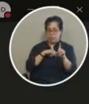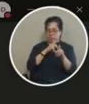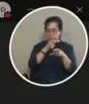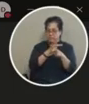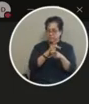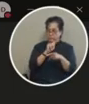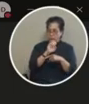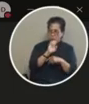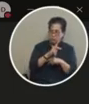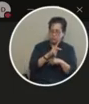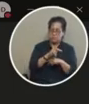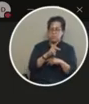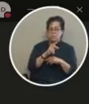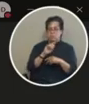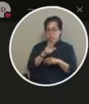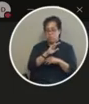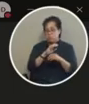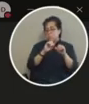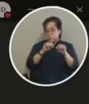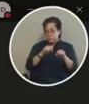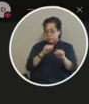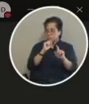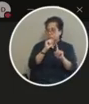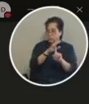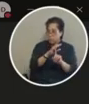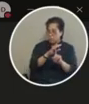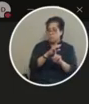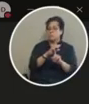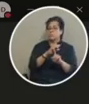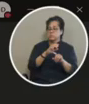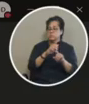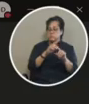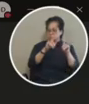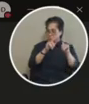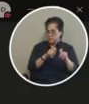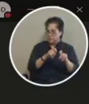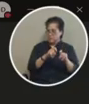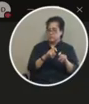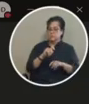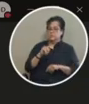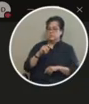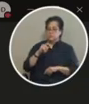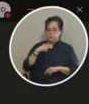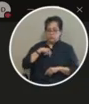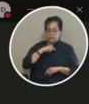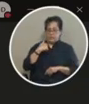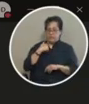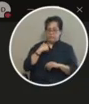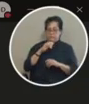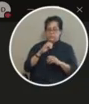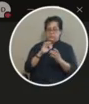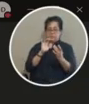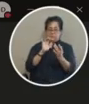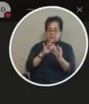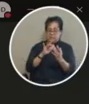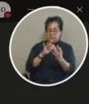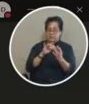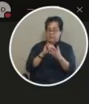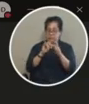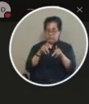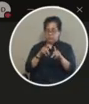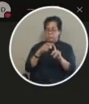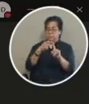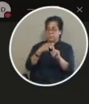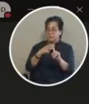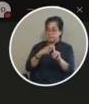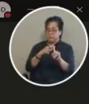it, and we're getting those who have possible exposures going through it. Just because we have contact with with somebody who is positive